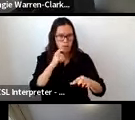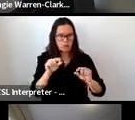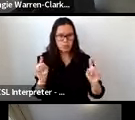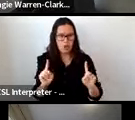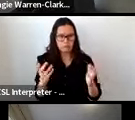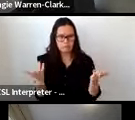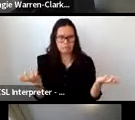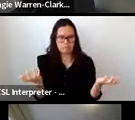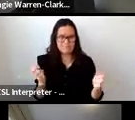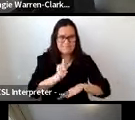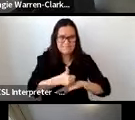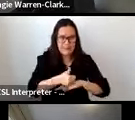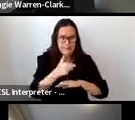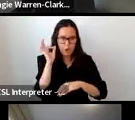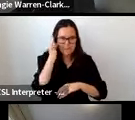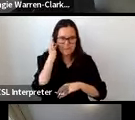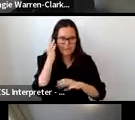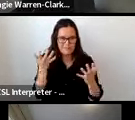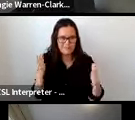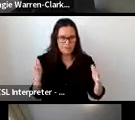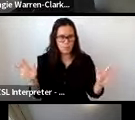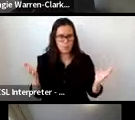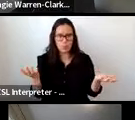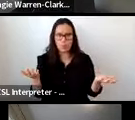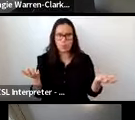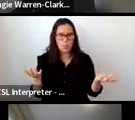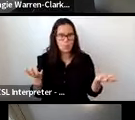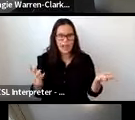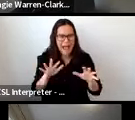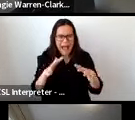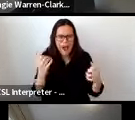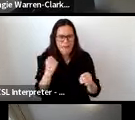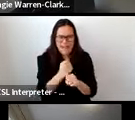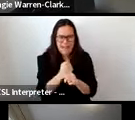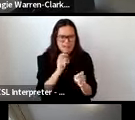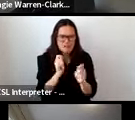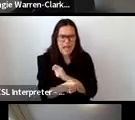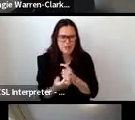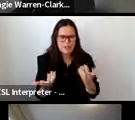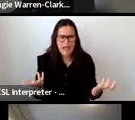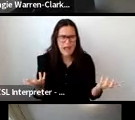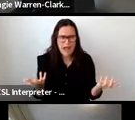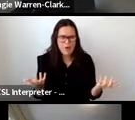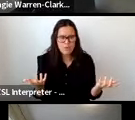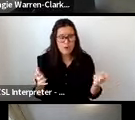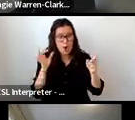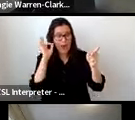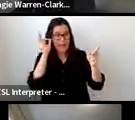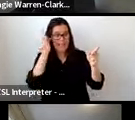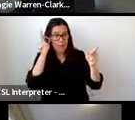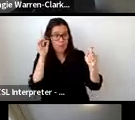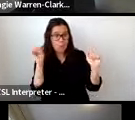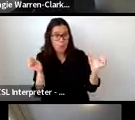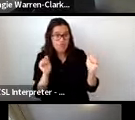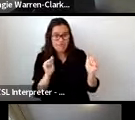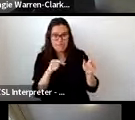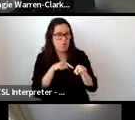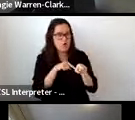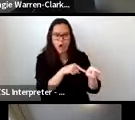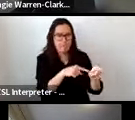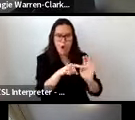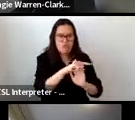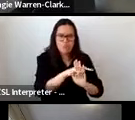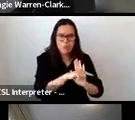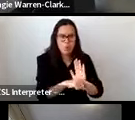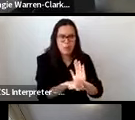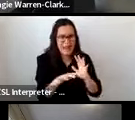changes? You know, how is it going to make councils who are not following their own rules follow their rules? How is it